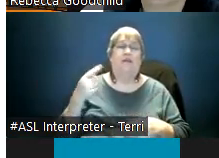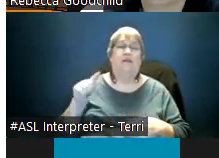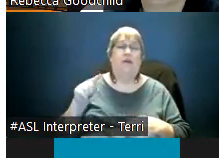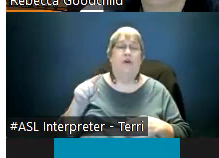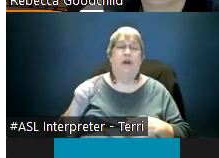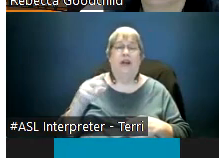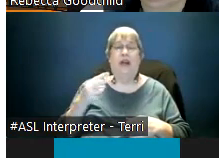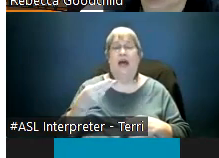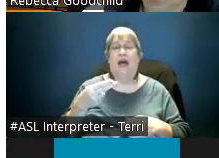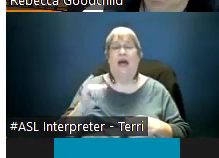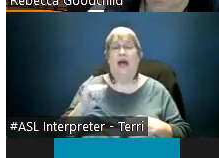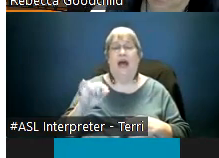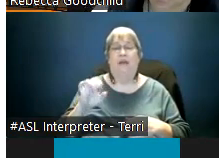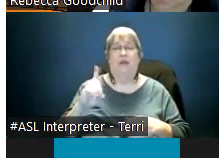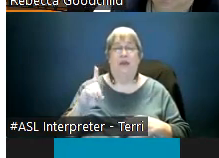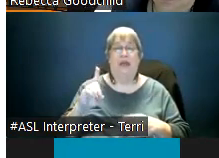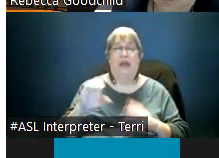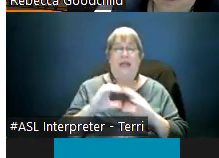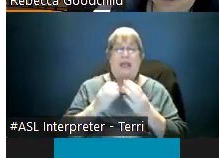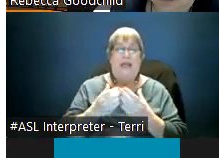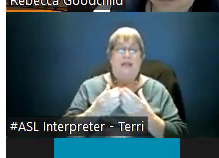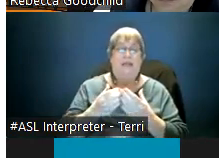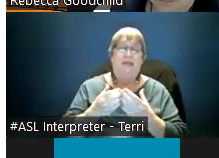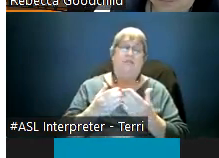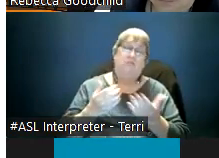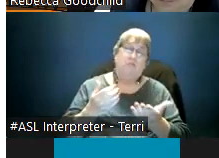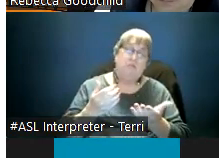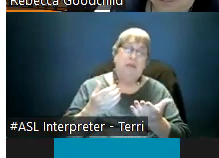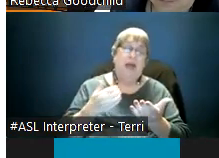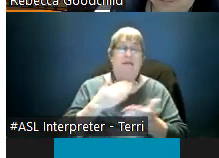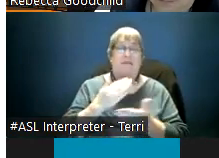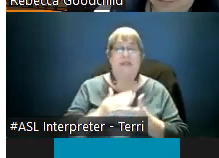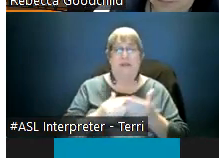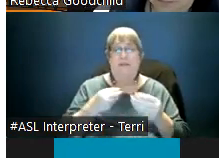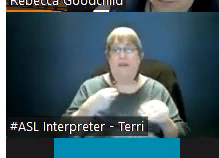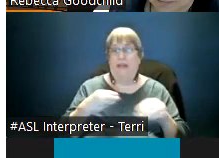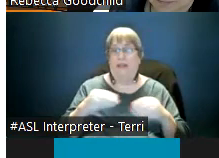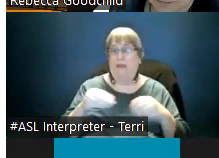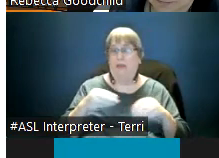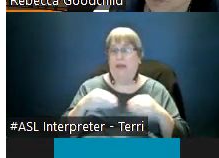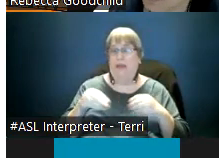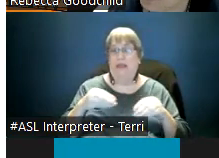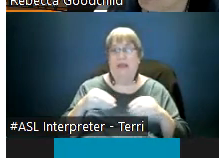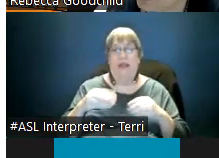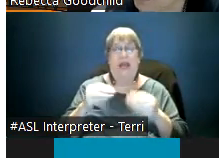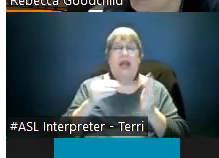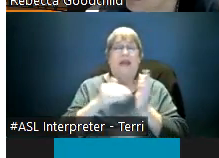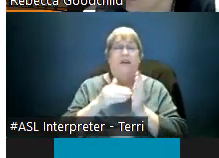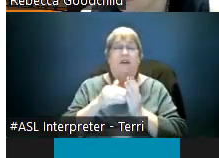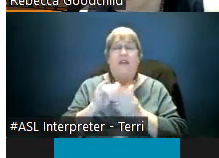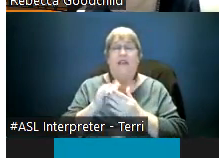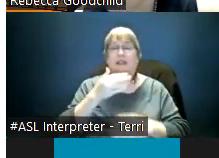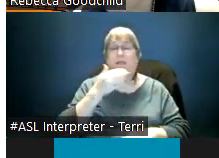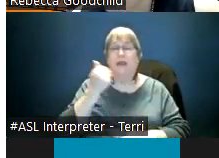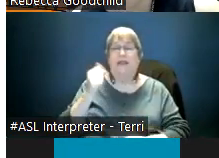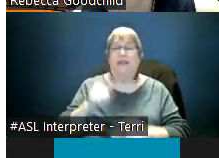hybrid classes, there is some flexibility here, and I think that it's often best to schedule